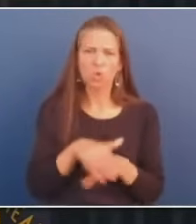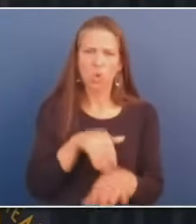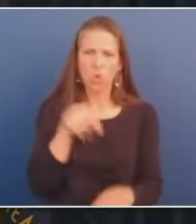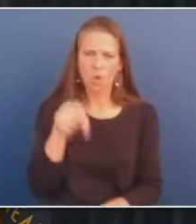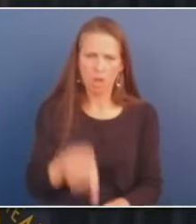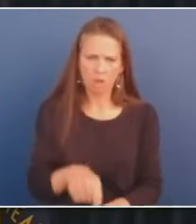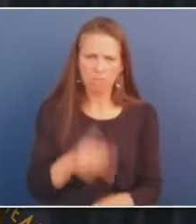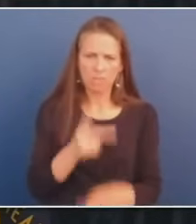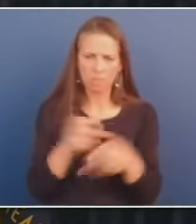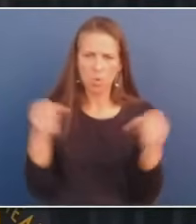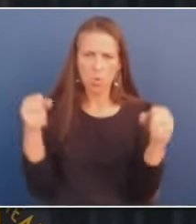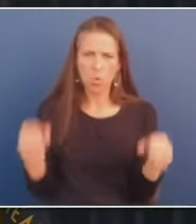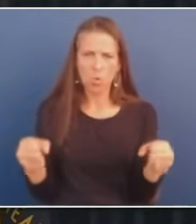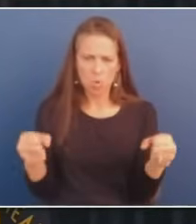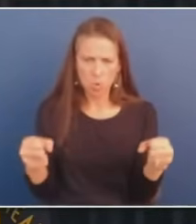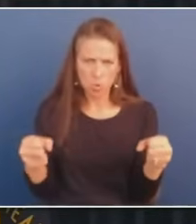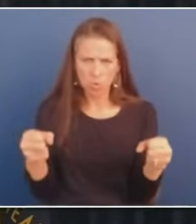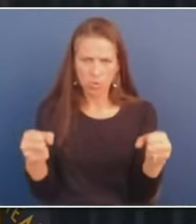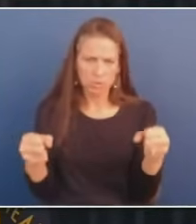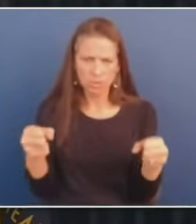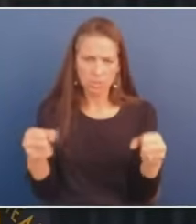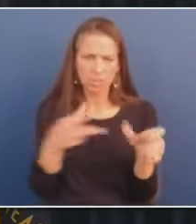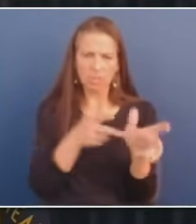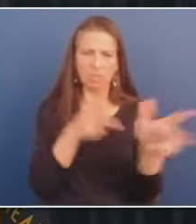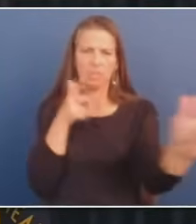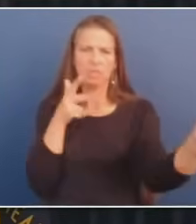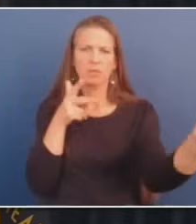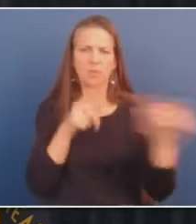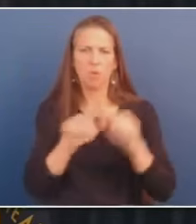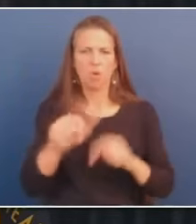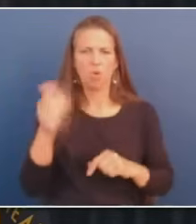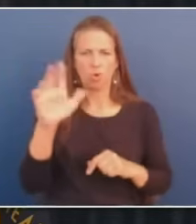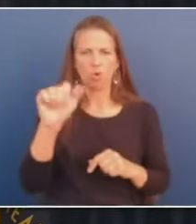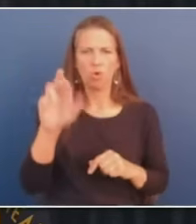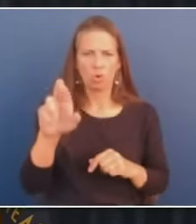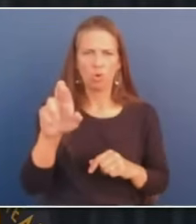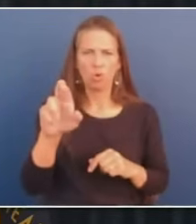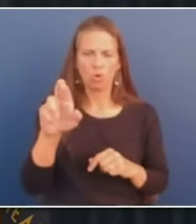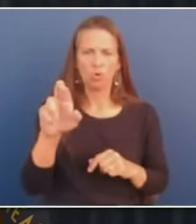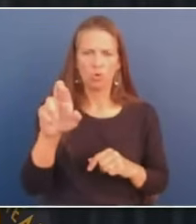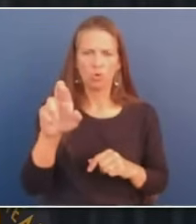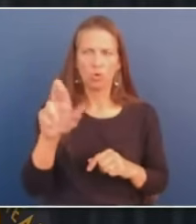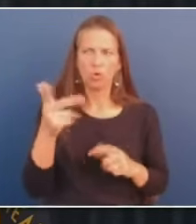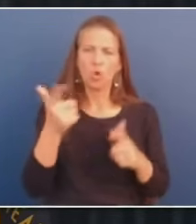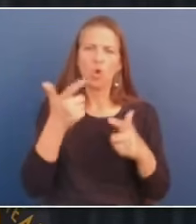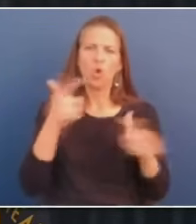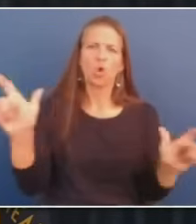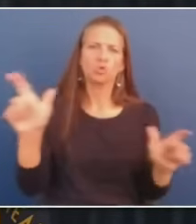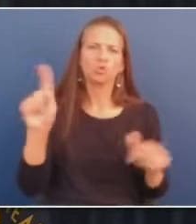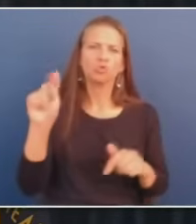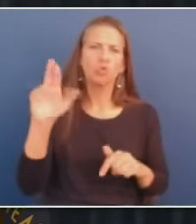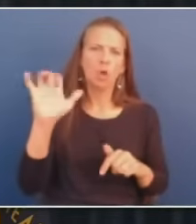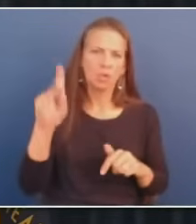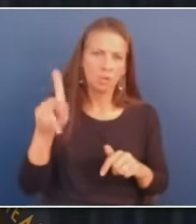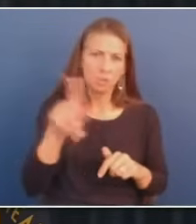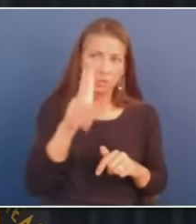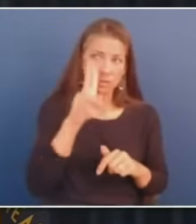wheel, and keep a safe distance from other cars, especially the large semi trucks that you may see on the